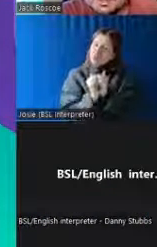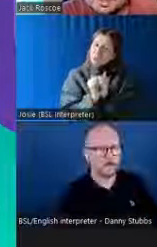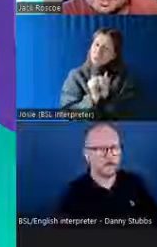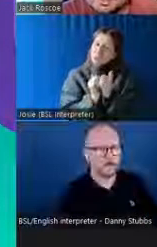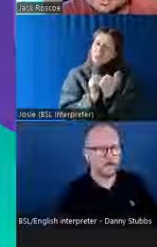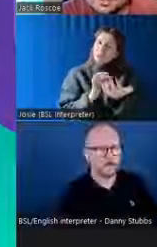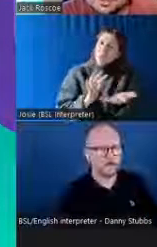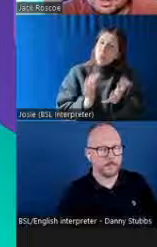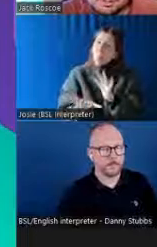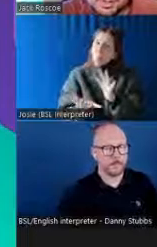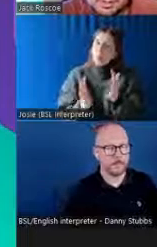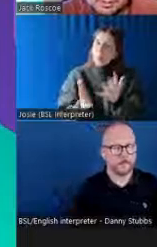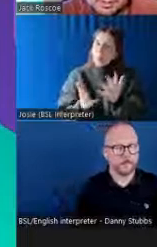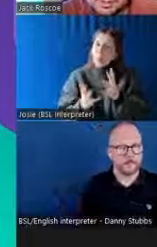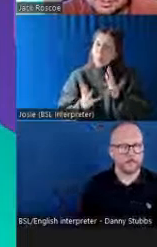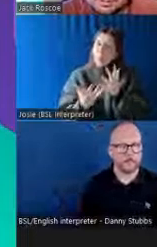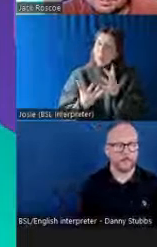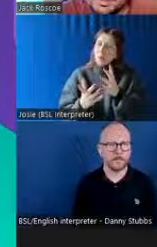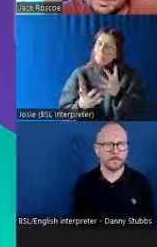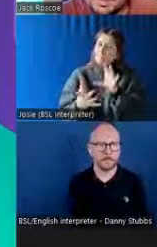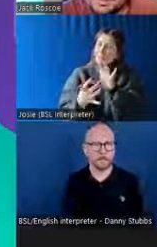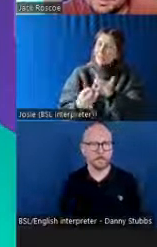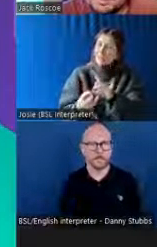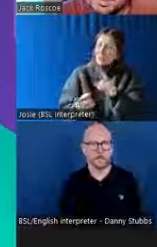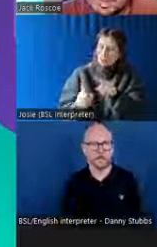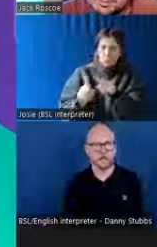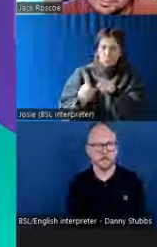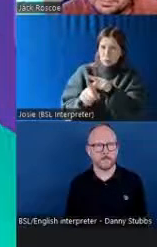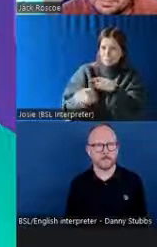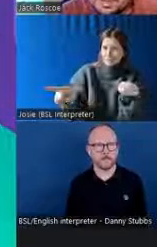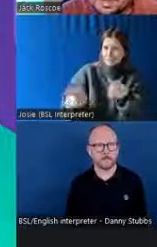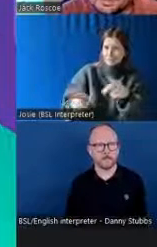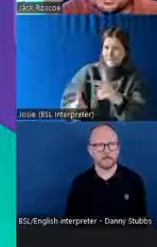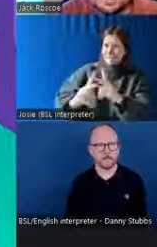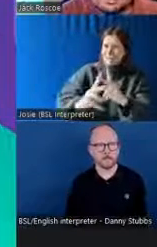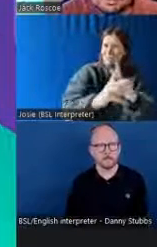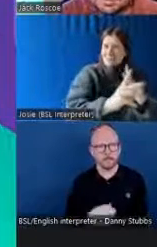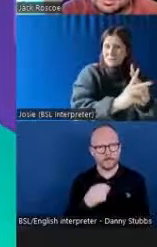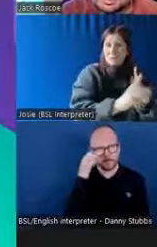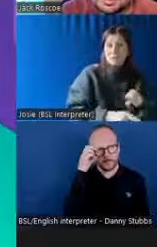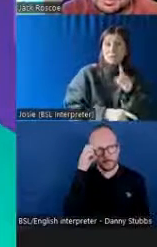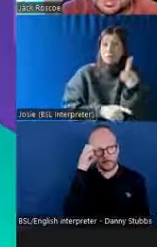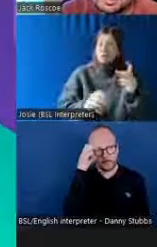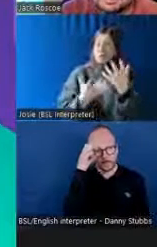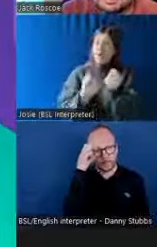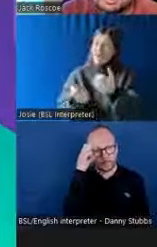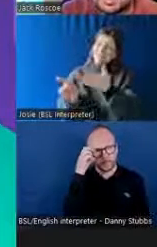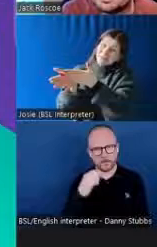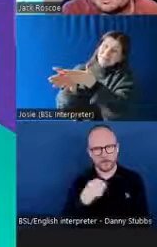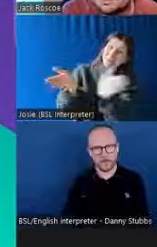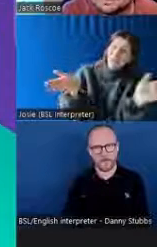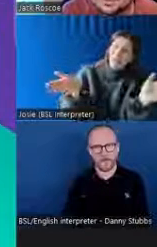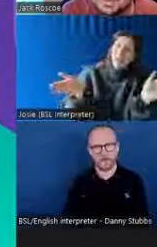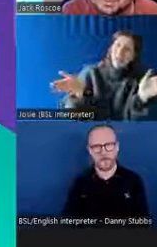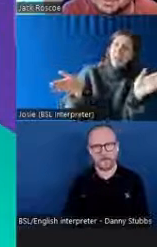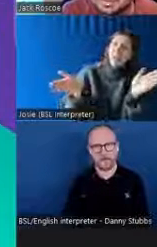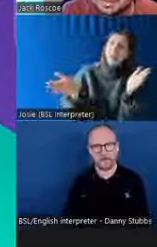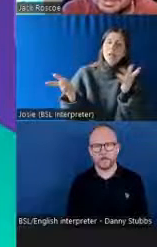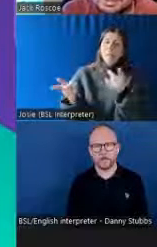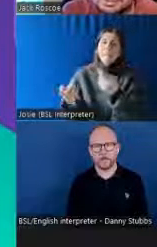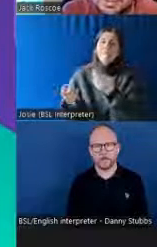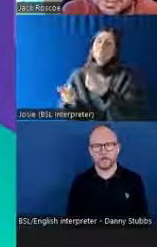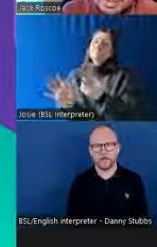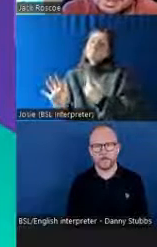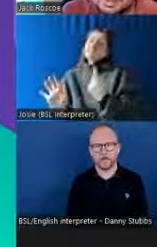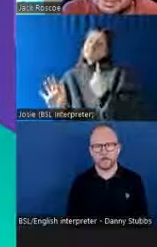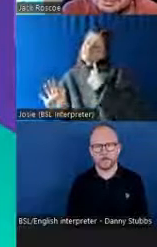visitors. So I've arranged them here in a sort of scale of how invasive and therefore how difficult they might be to carry